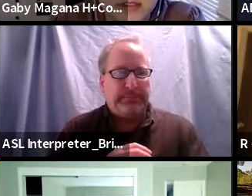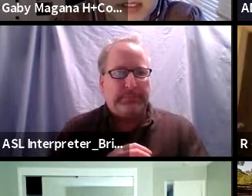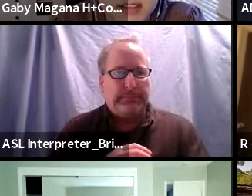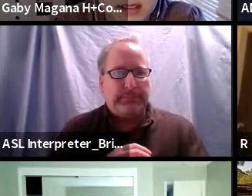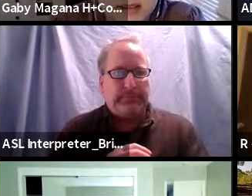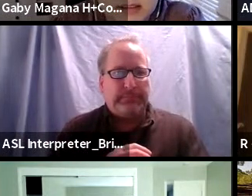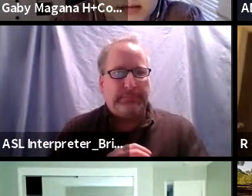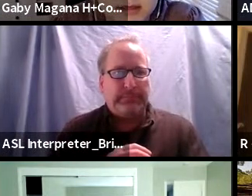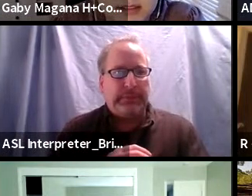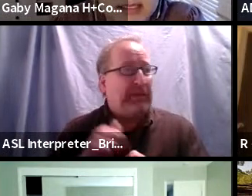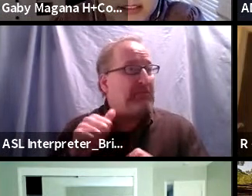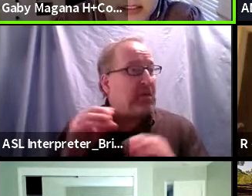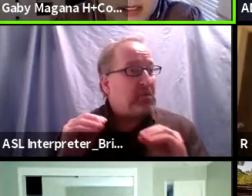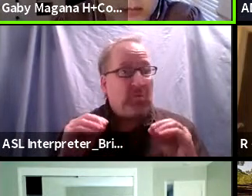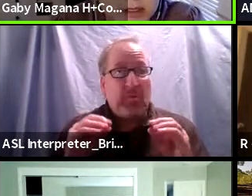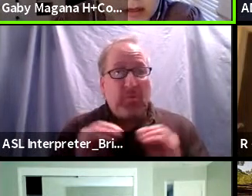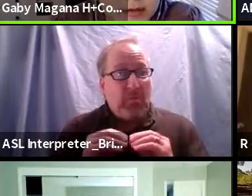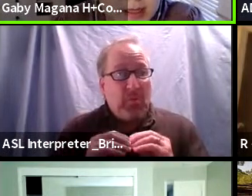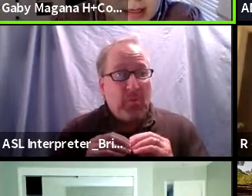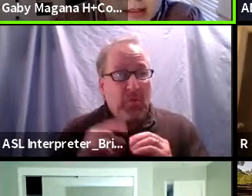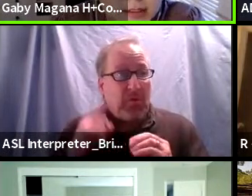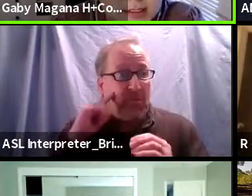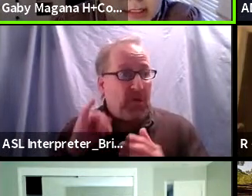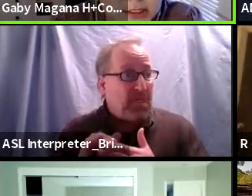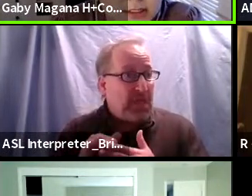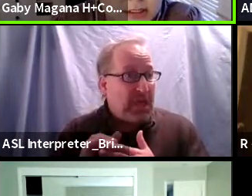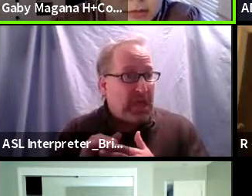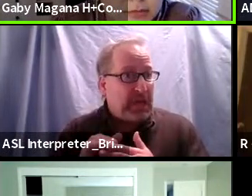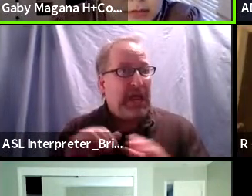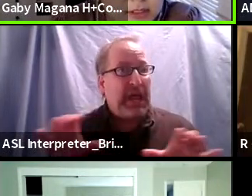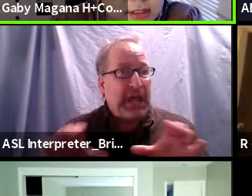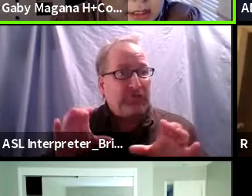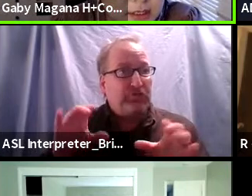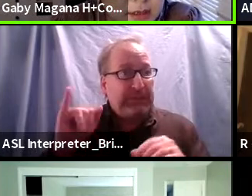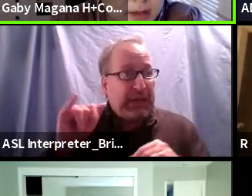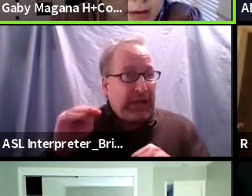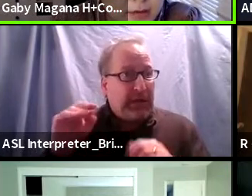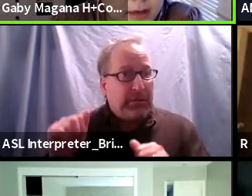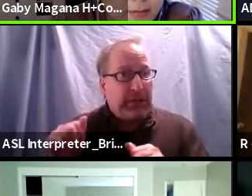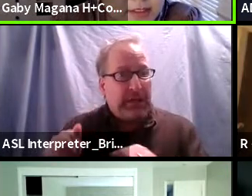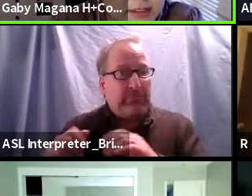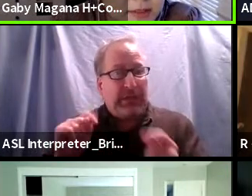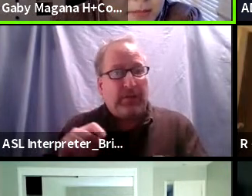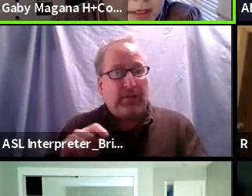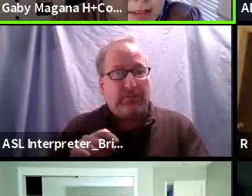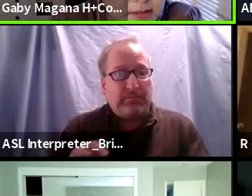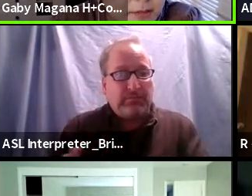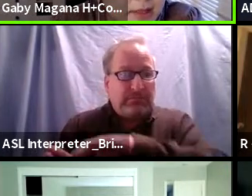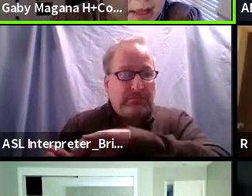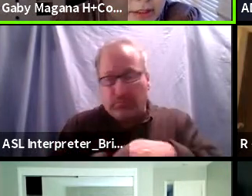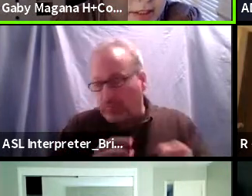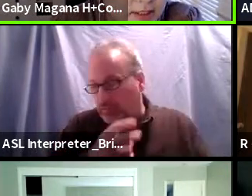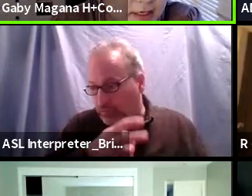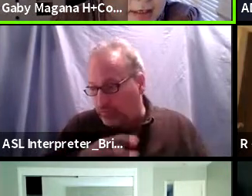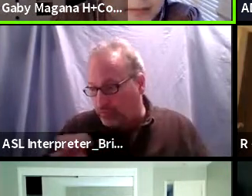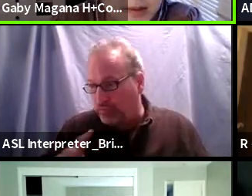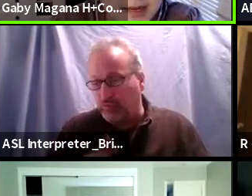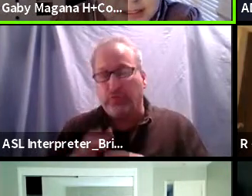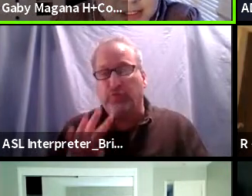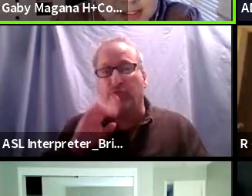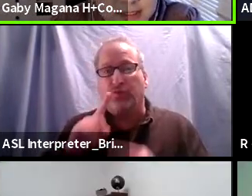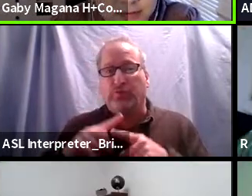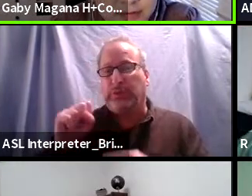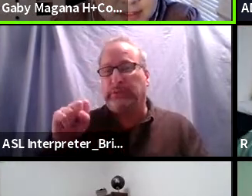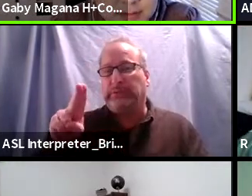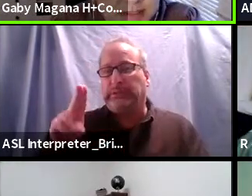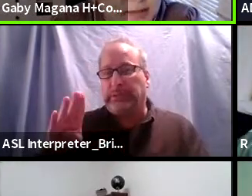All right, if there's nothing else around this action item, we can go ahead and transition to start talking about the subcommittees. So I'm actually going to hand it